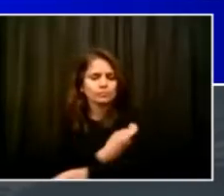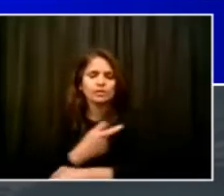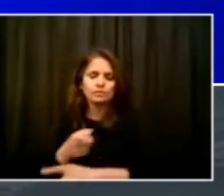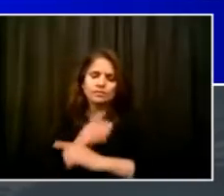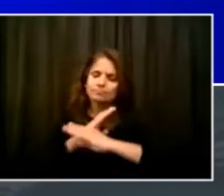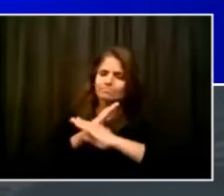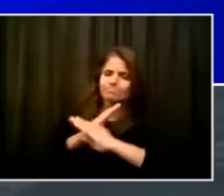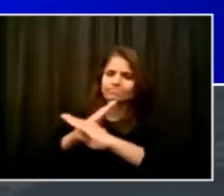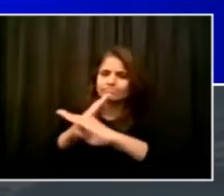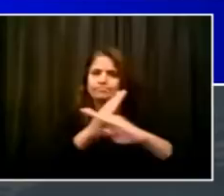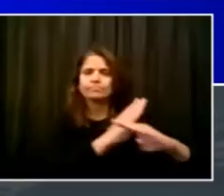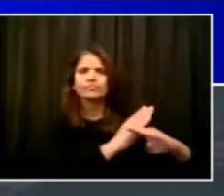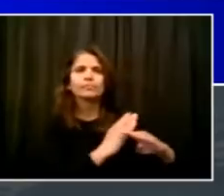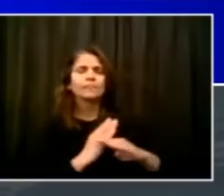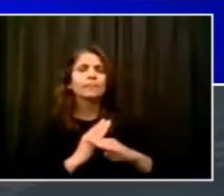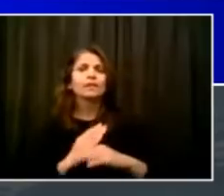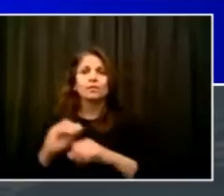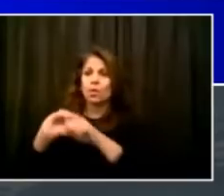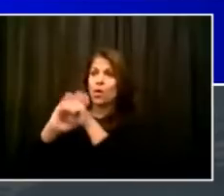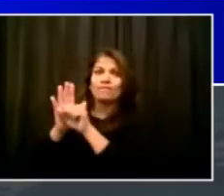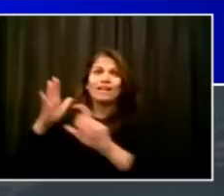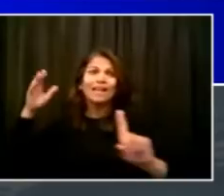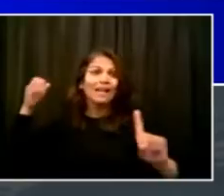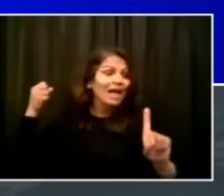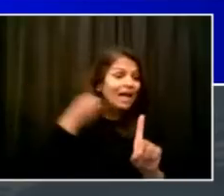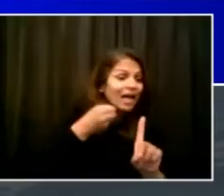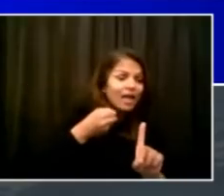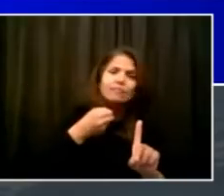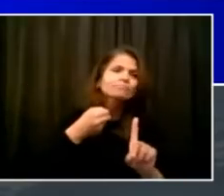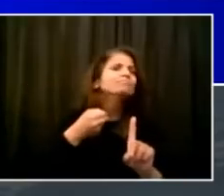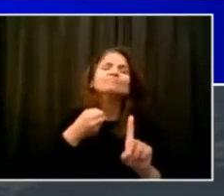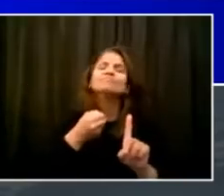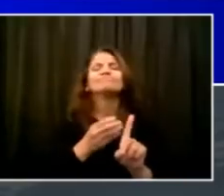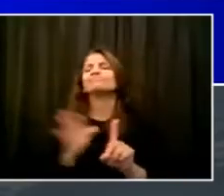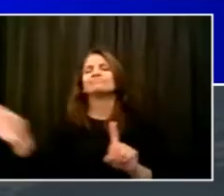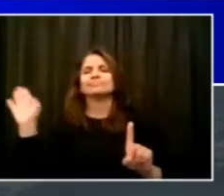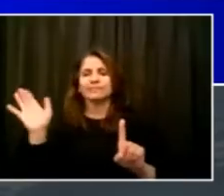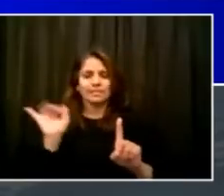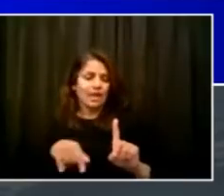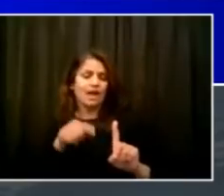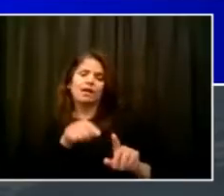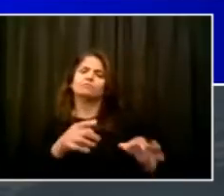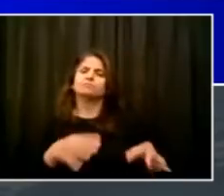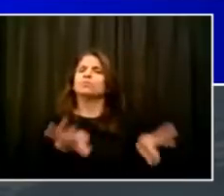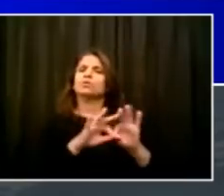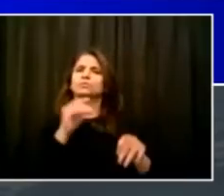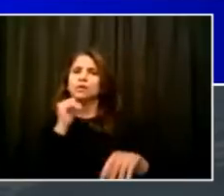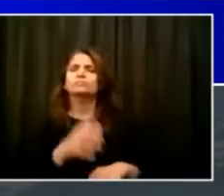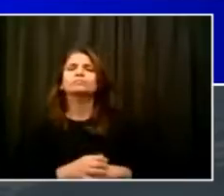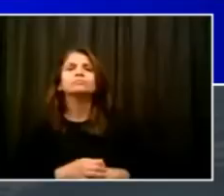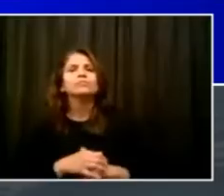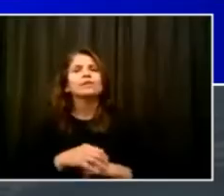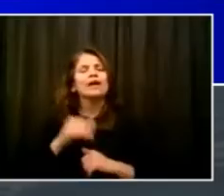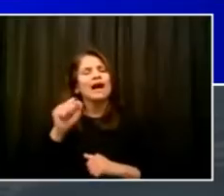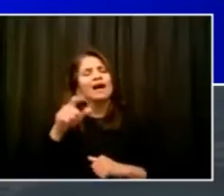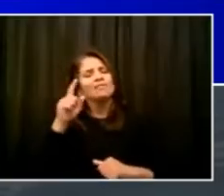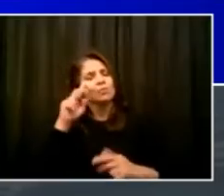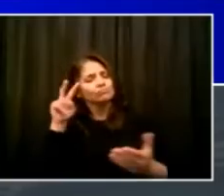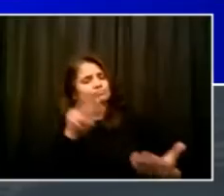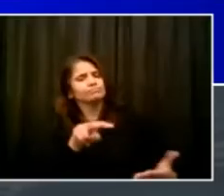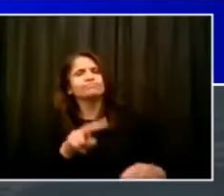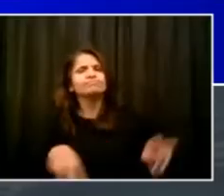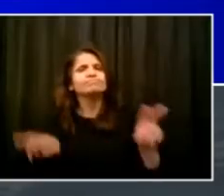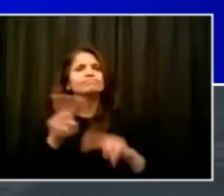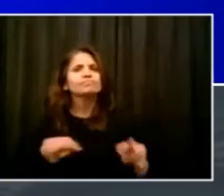this very troubling new syndrome, MIS-C. We don't want to see any child contract COVID. So